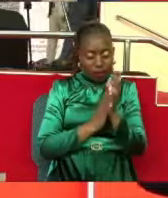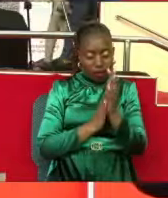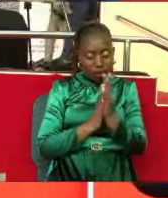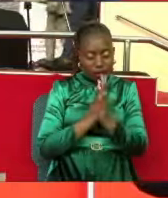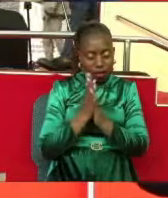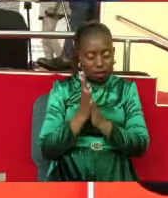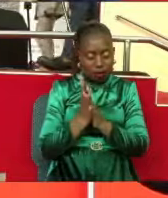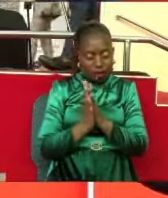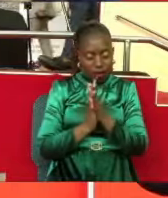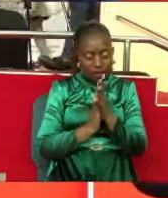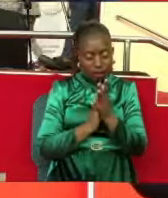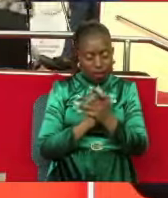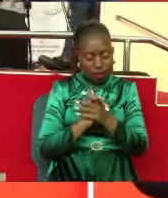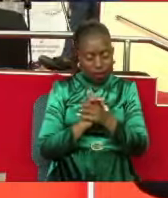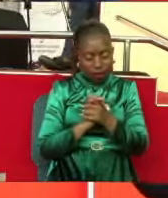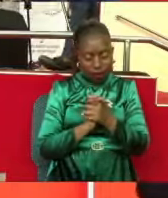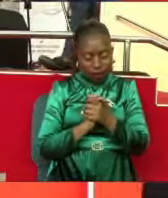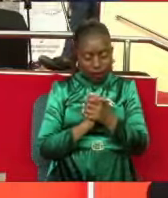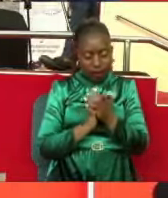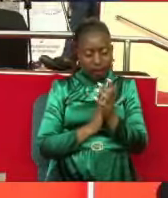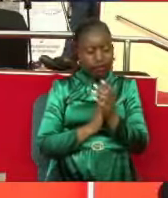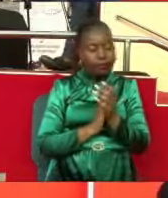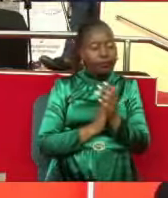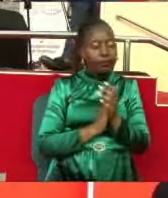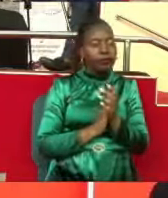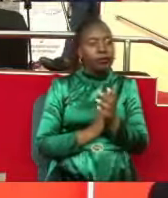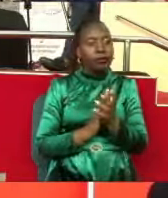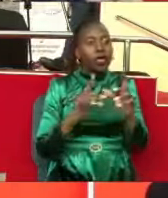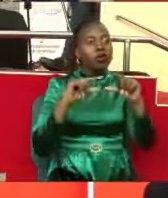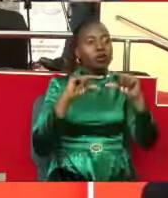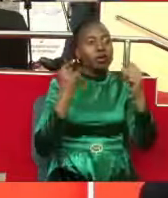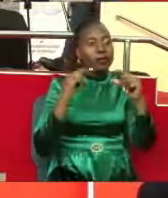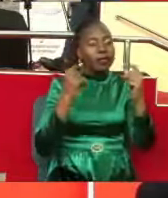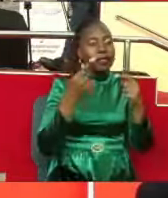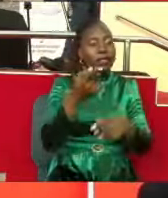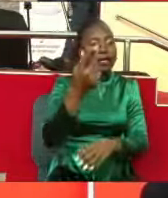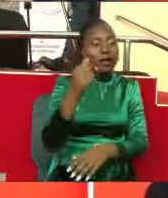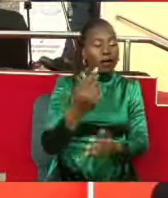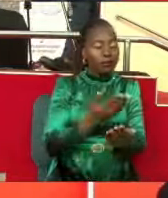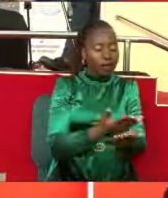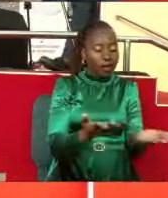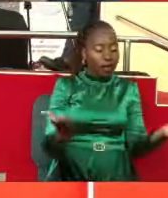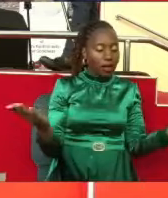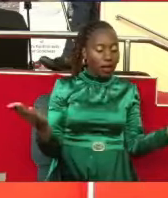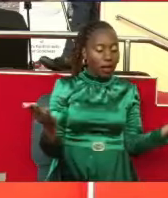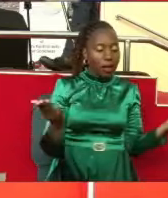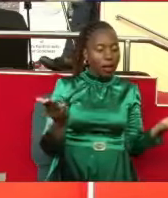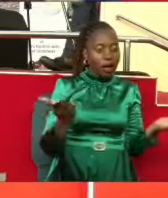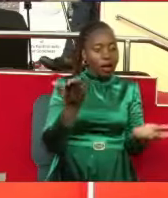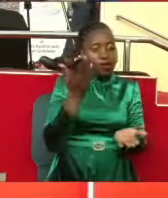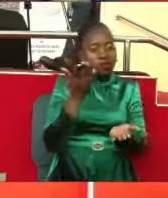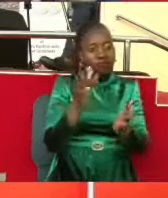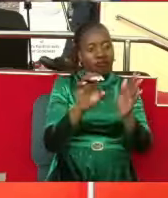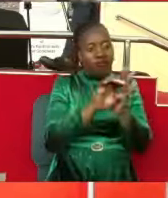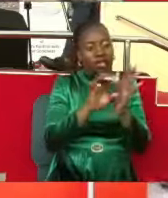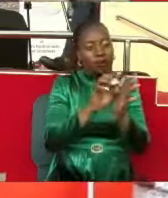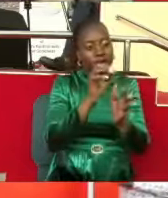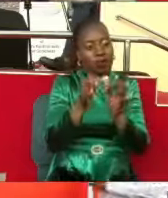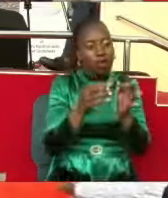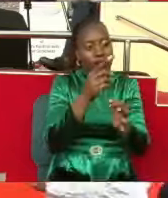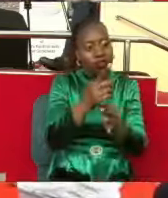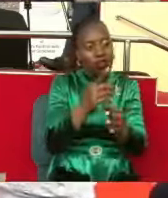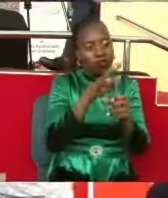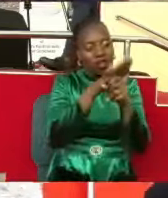Maybe there's someone who has been put down by the enemies. Oh yes, you can come and join together